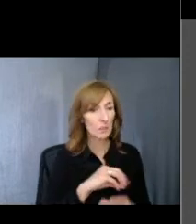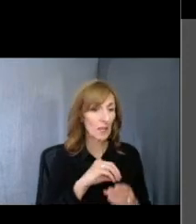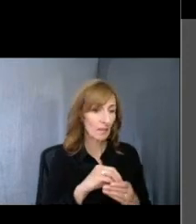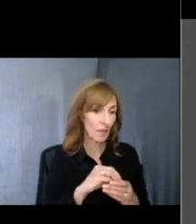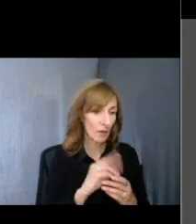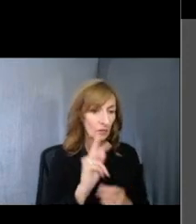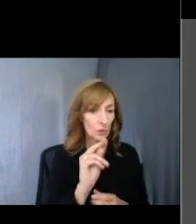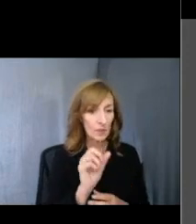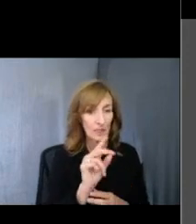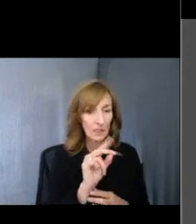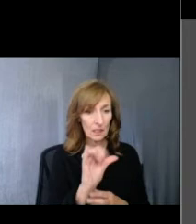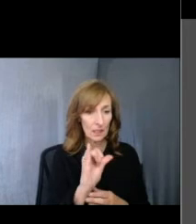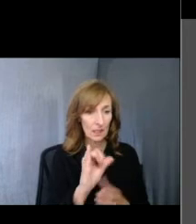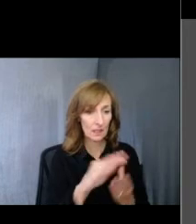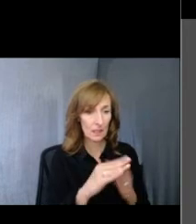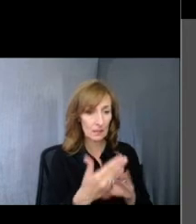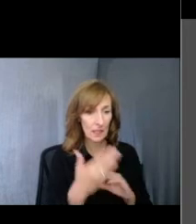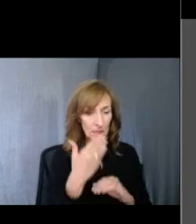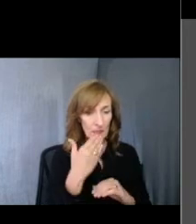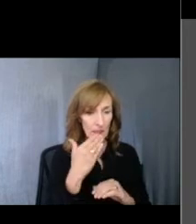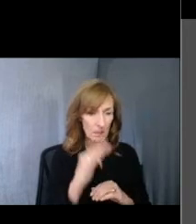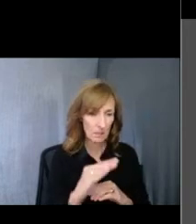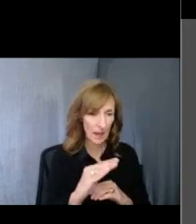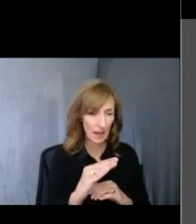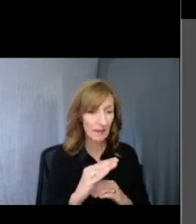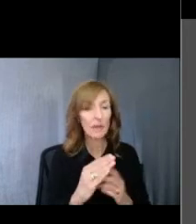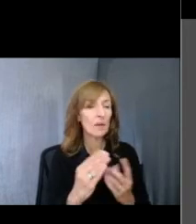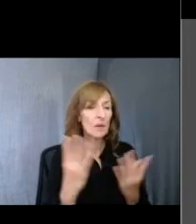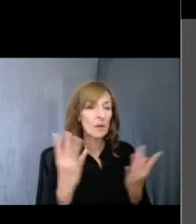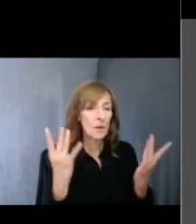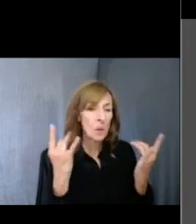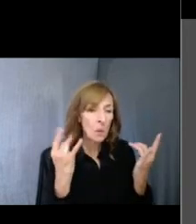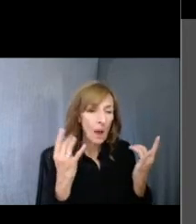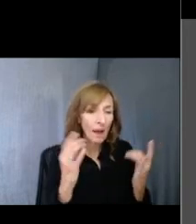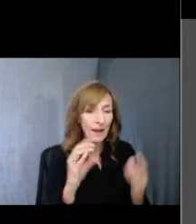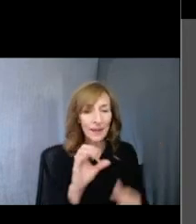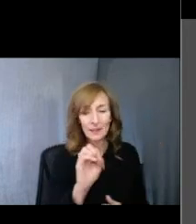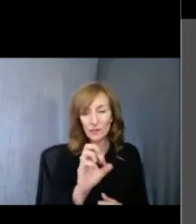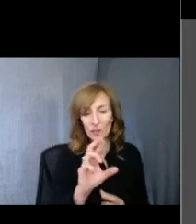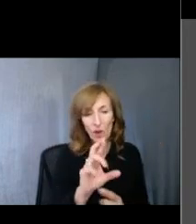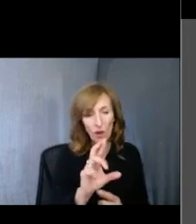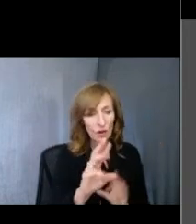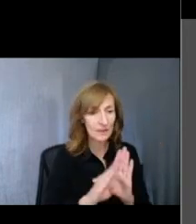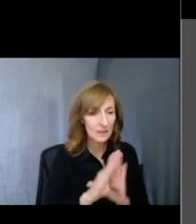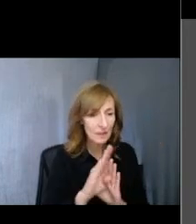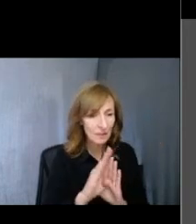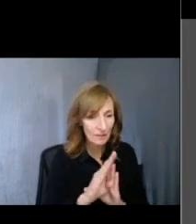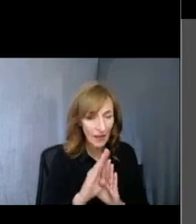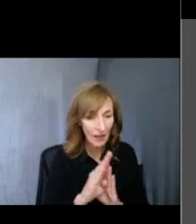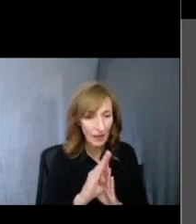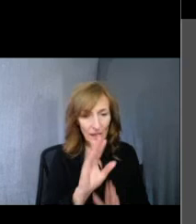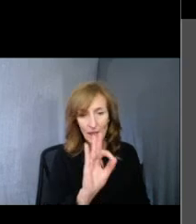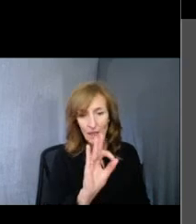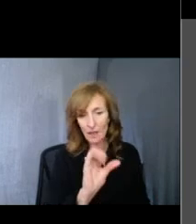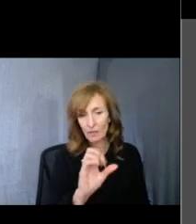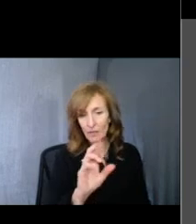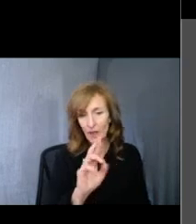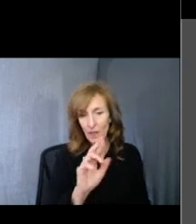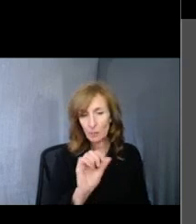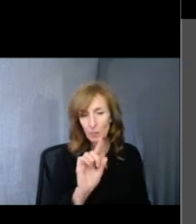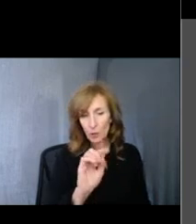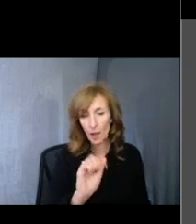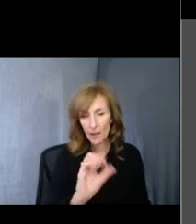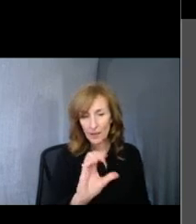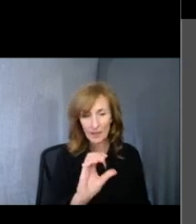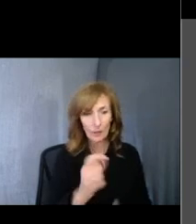is they start getting scarred and they get fibrotic. So there's fibrous tissue that comes in that replaces the normal nephrons.